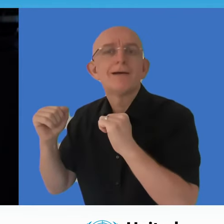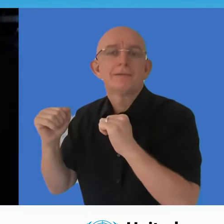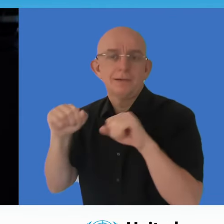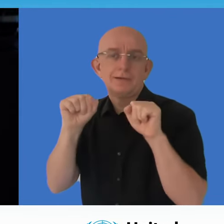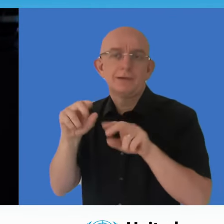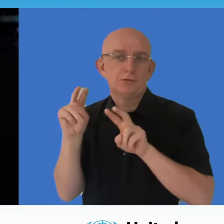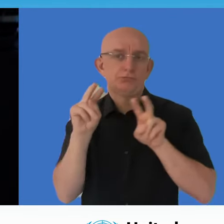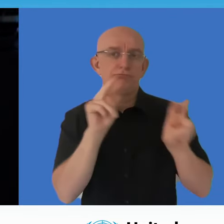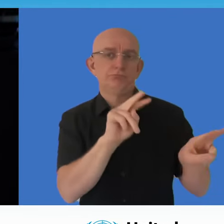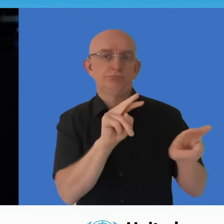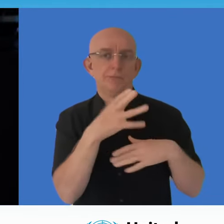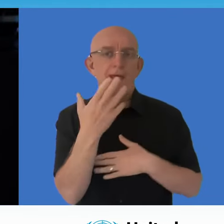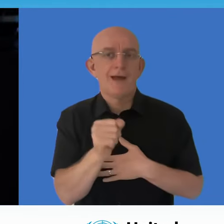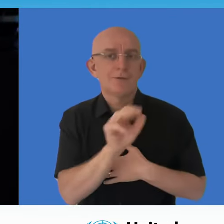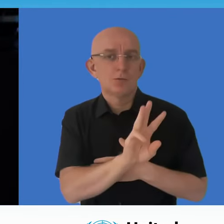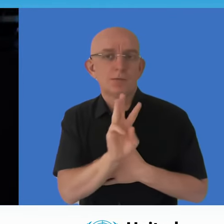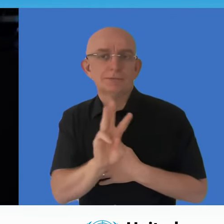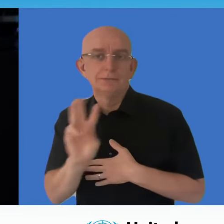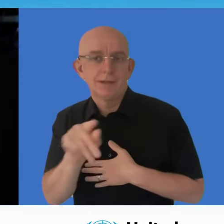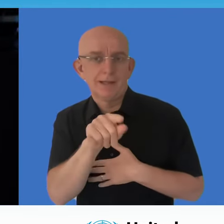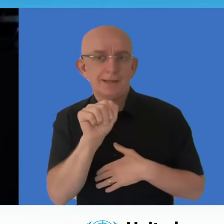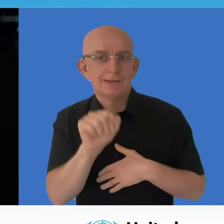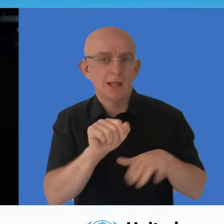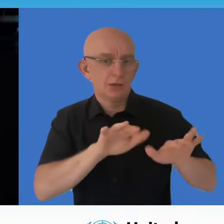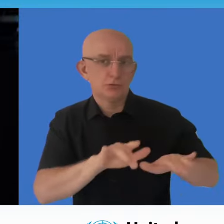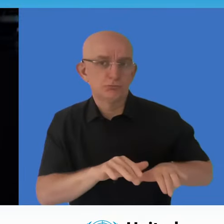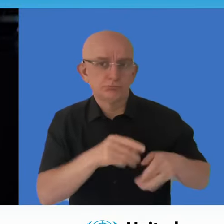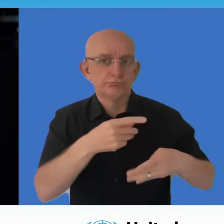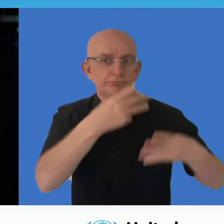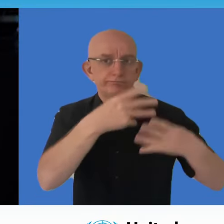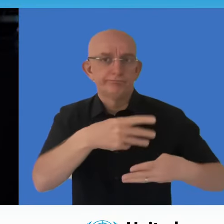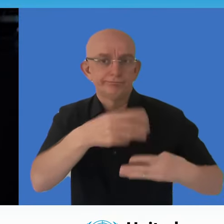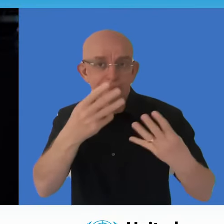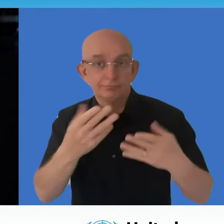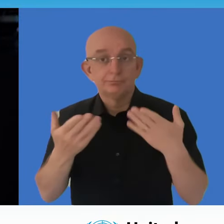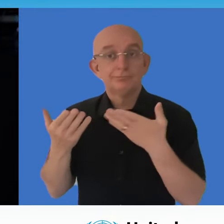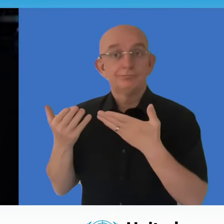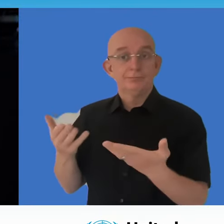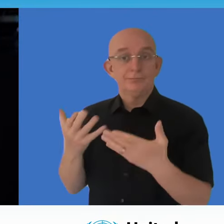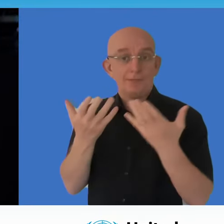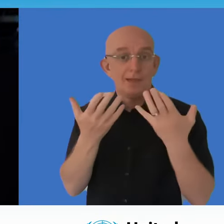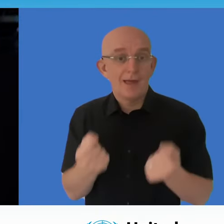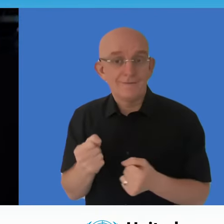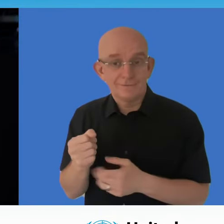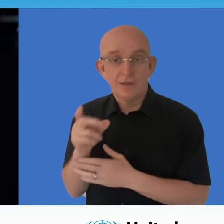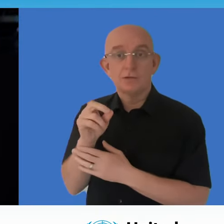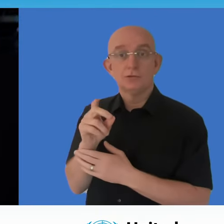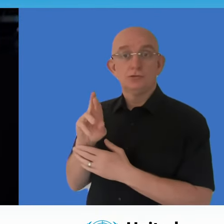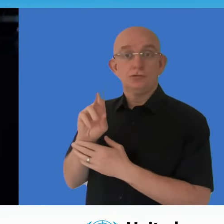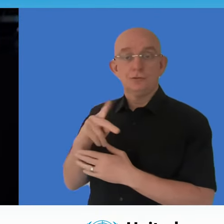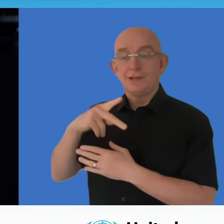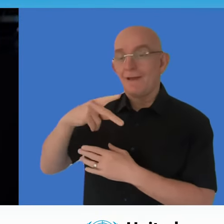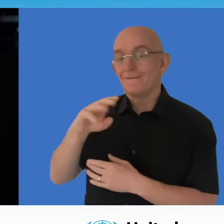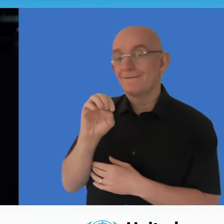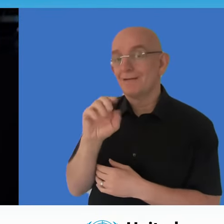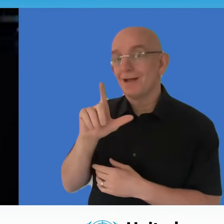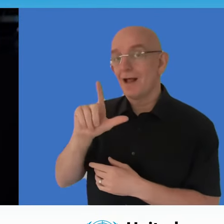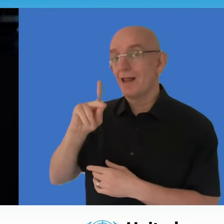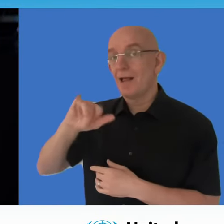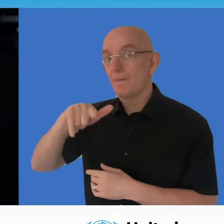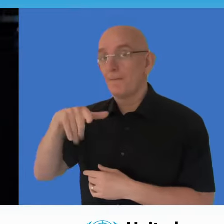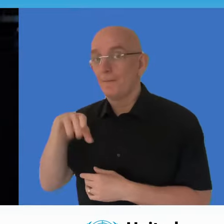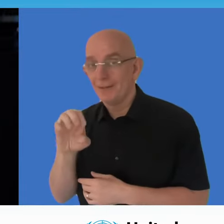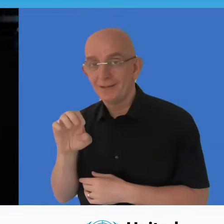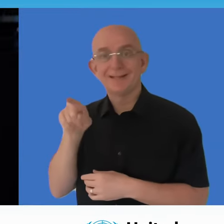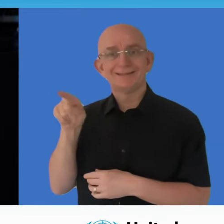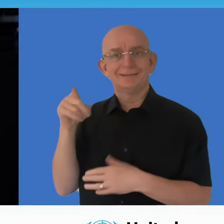So here with us today, we have Dr. Felipe Paulier, who was named the first UN Assistant Secretary General for